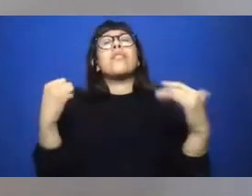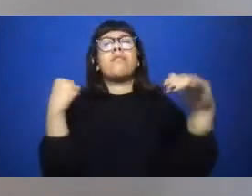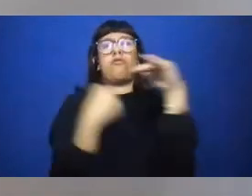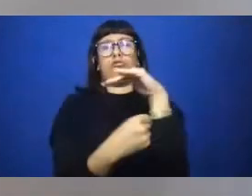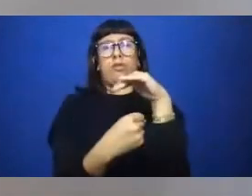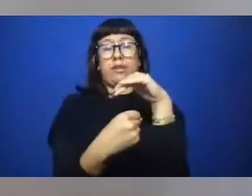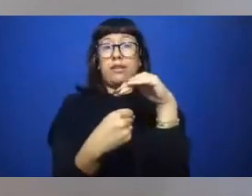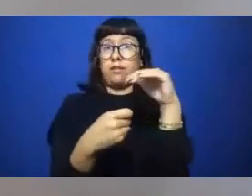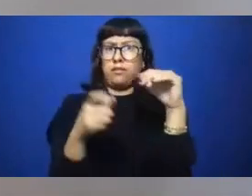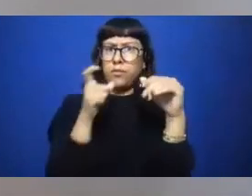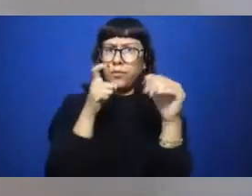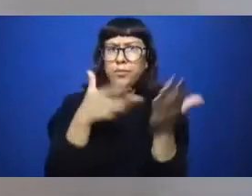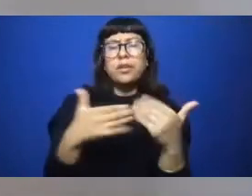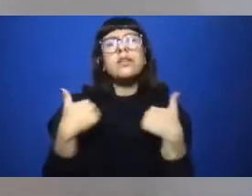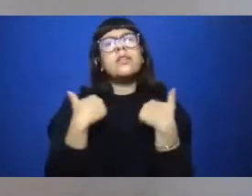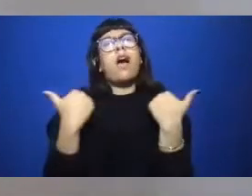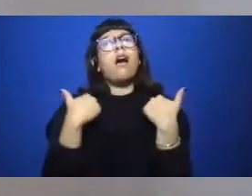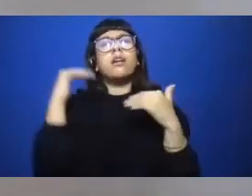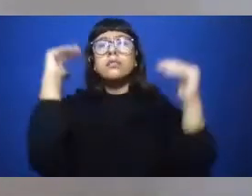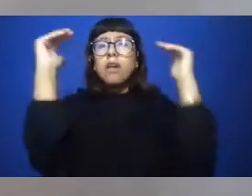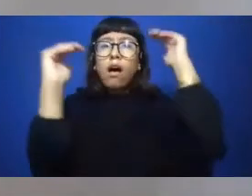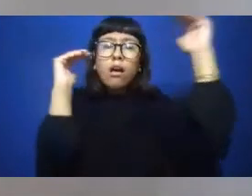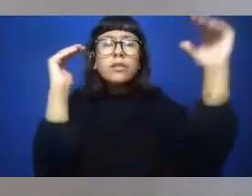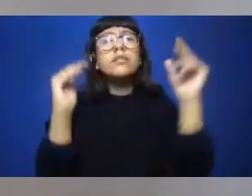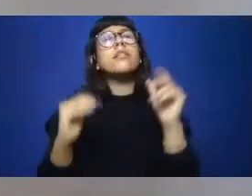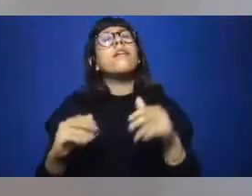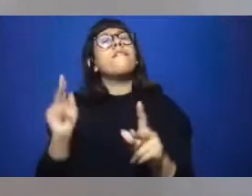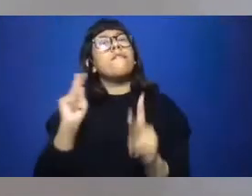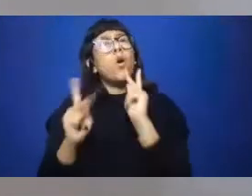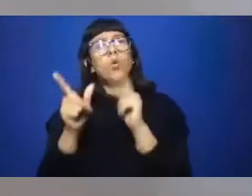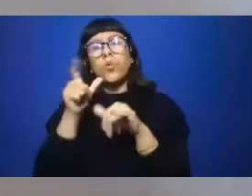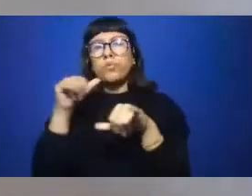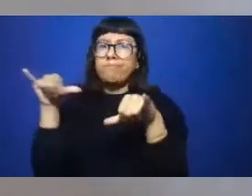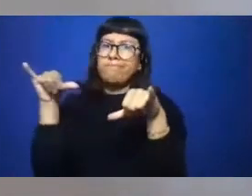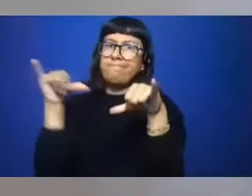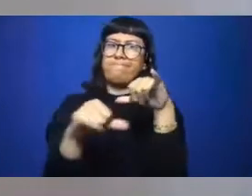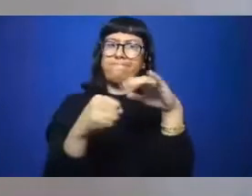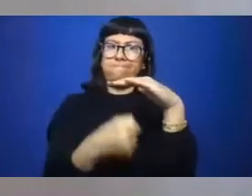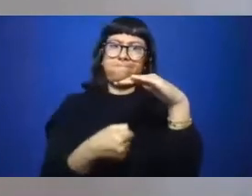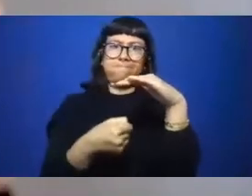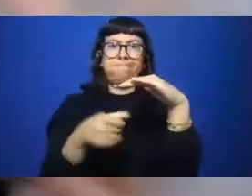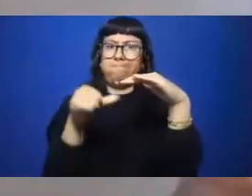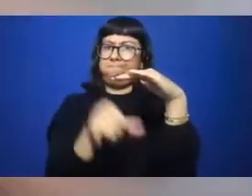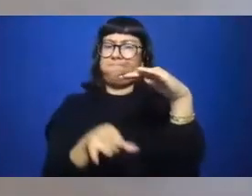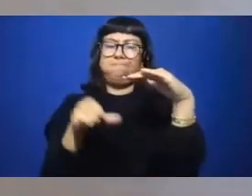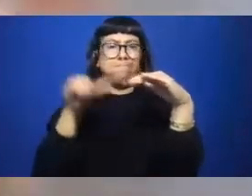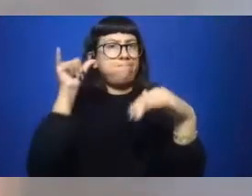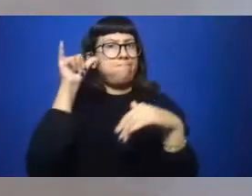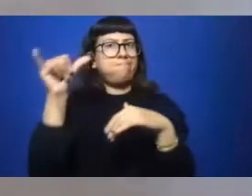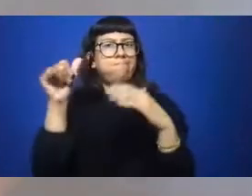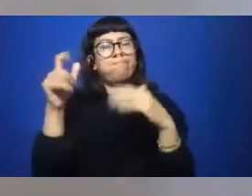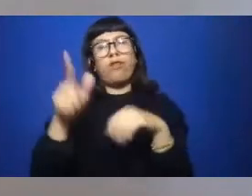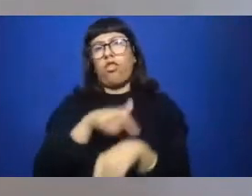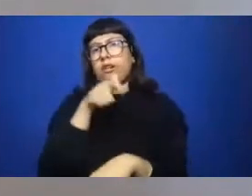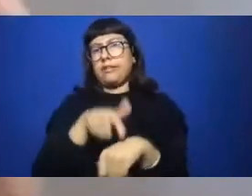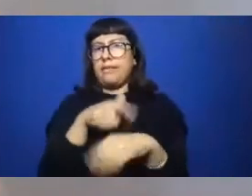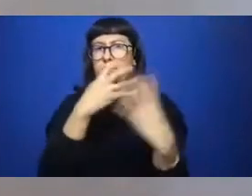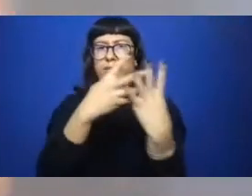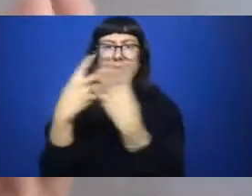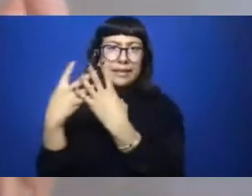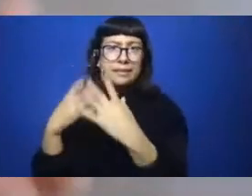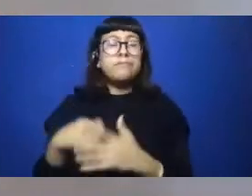folks serving really long sentences and the line staff. So they help